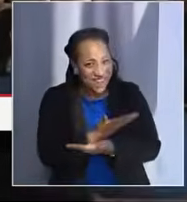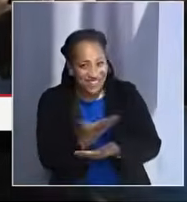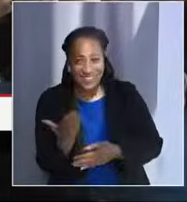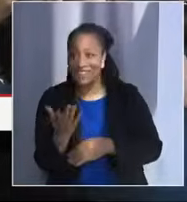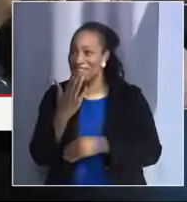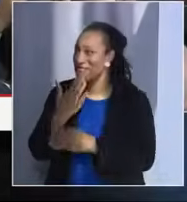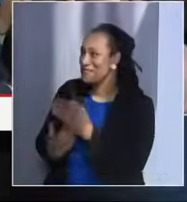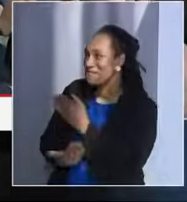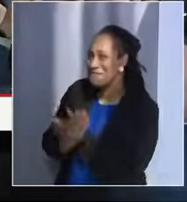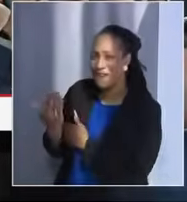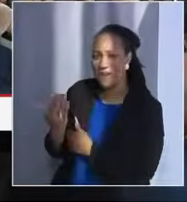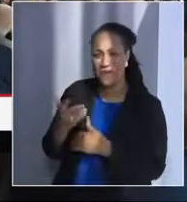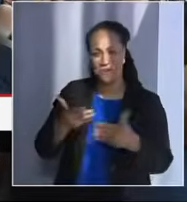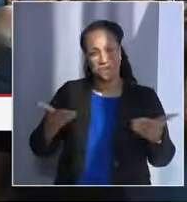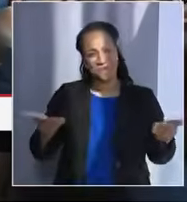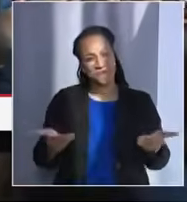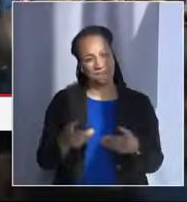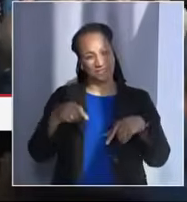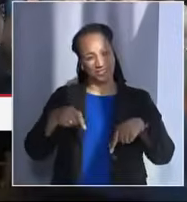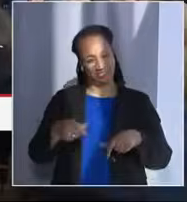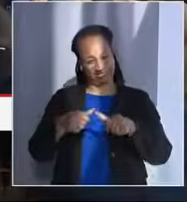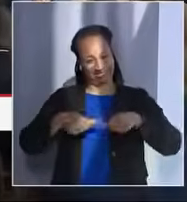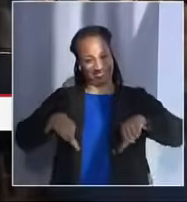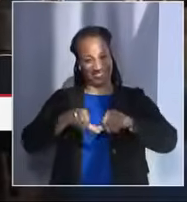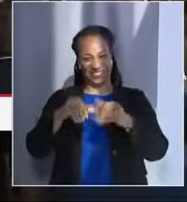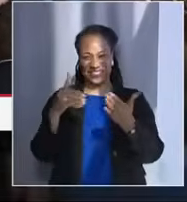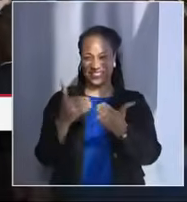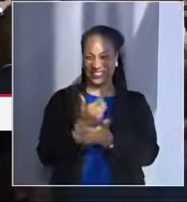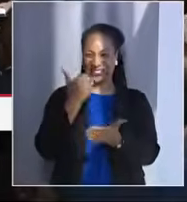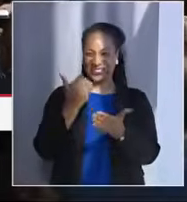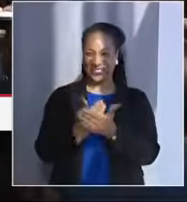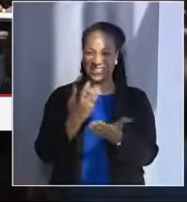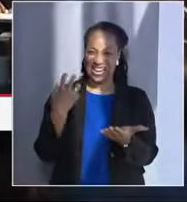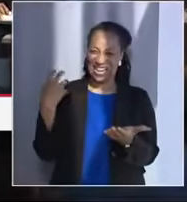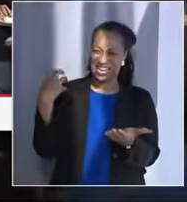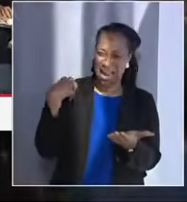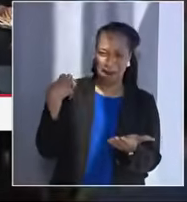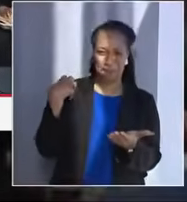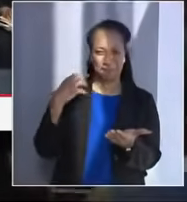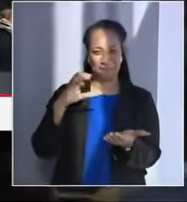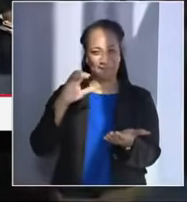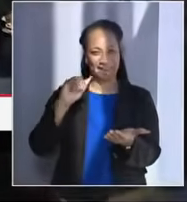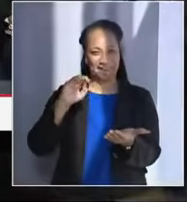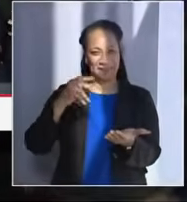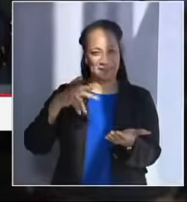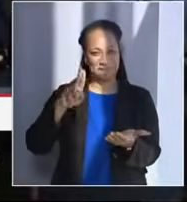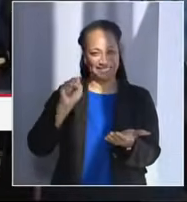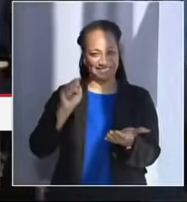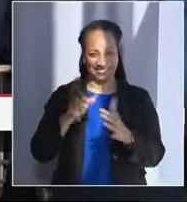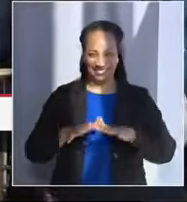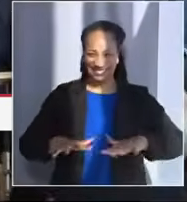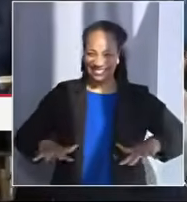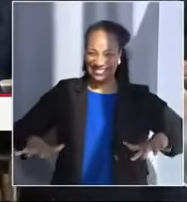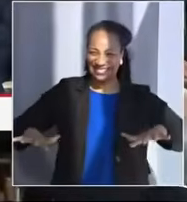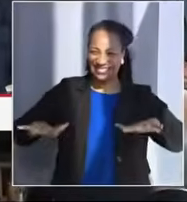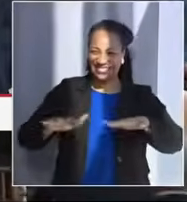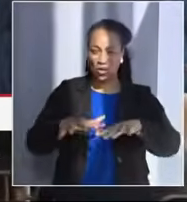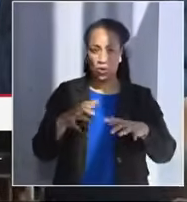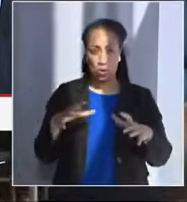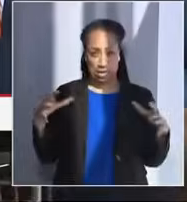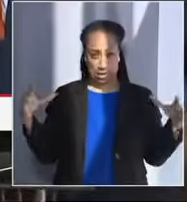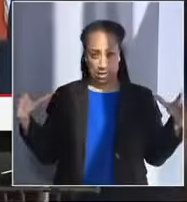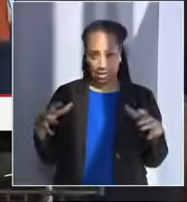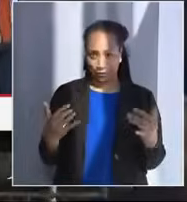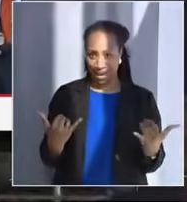Capitol campus. Today we come together to celebrate not just a building, but a shared vision of what's possible when